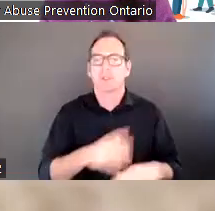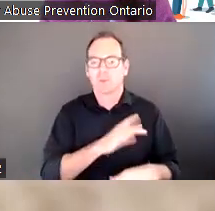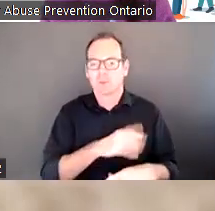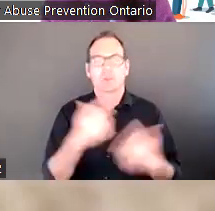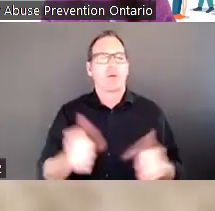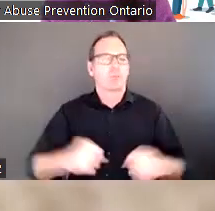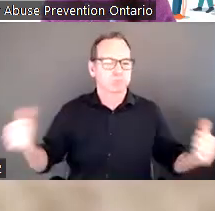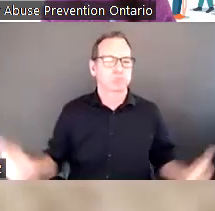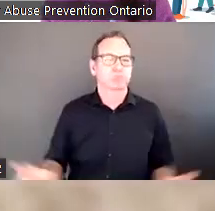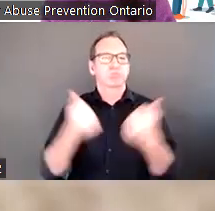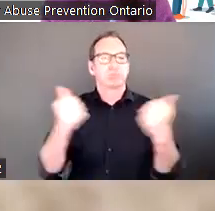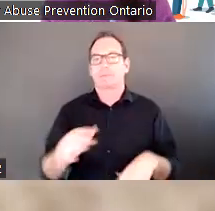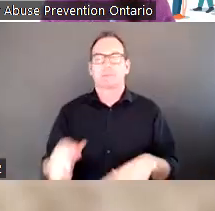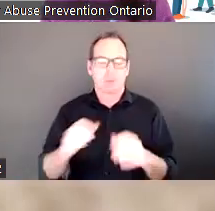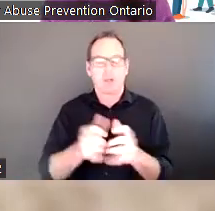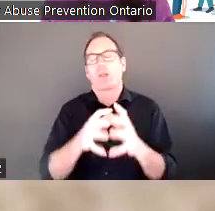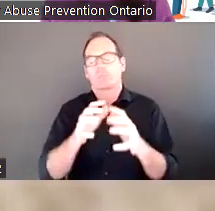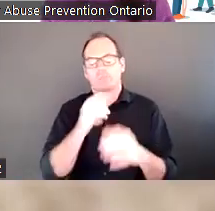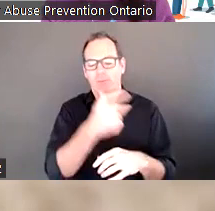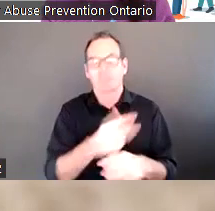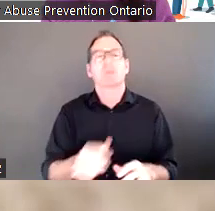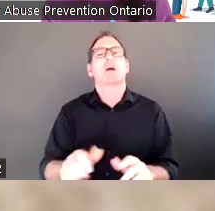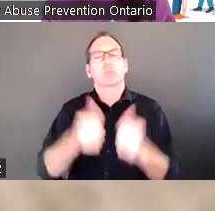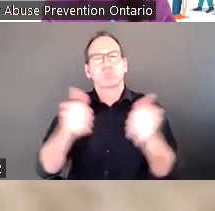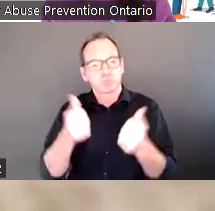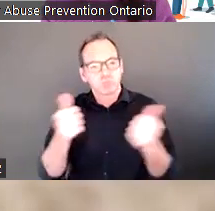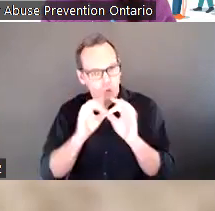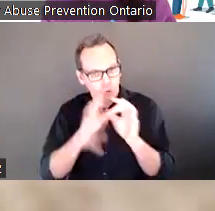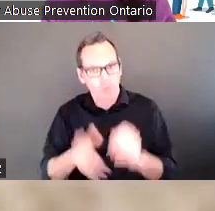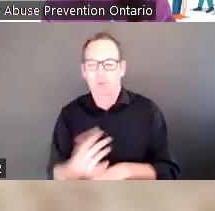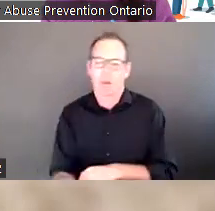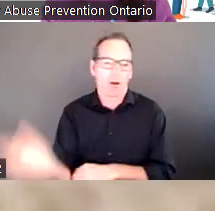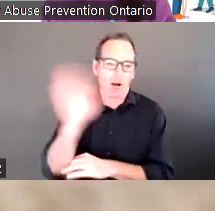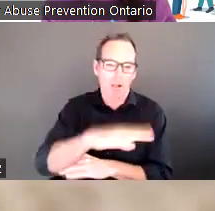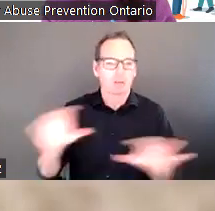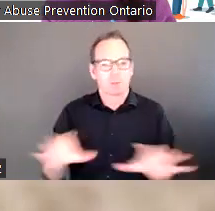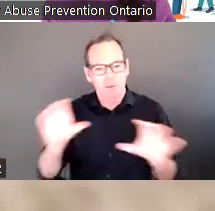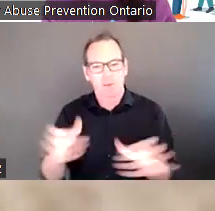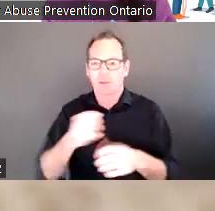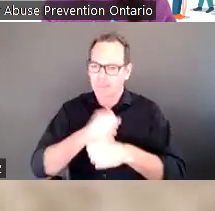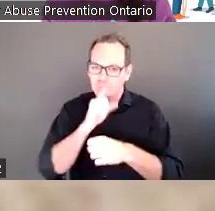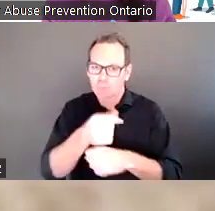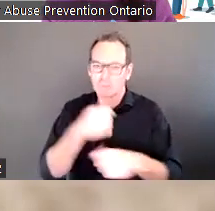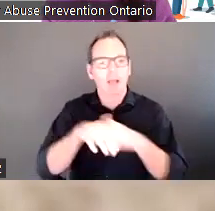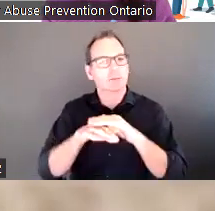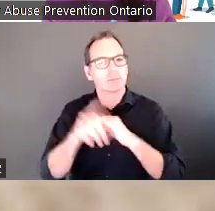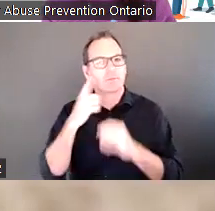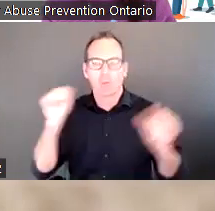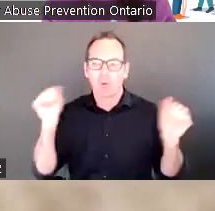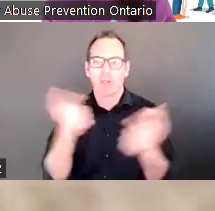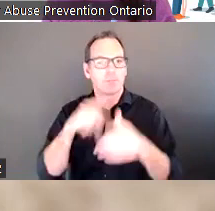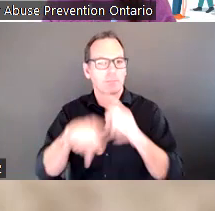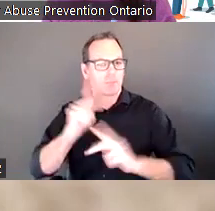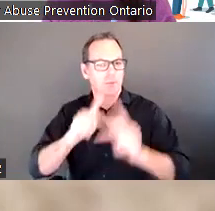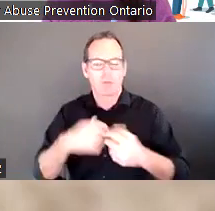supporters. They've had a long day of work, and just making this accessible for everyone, I think, is so important. And